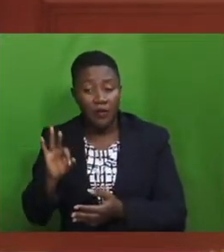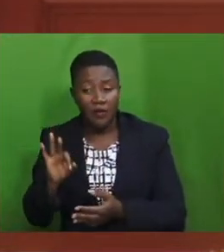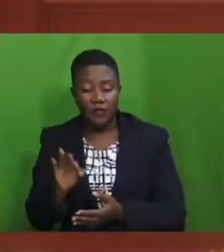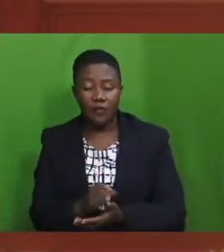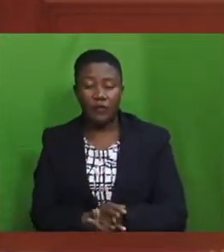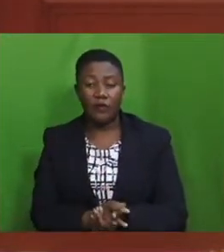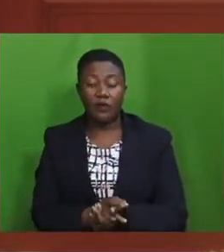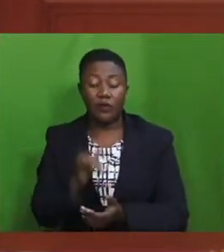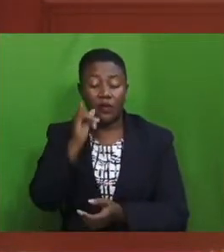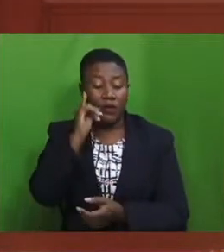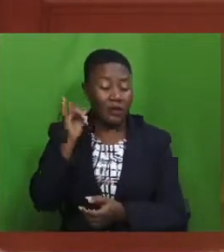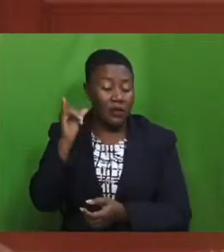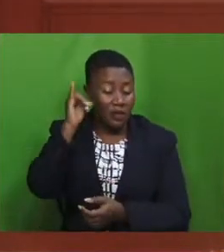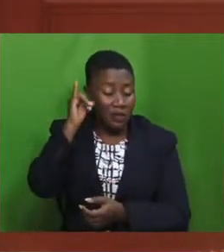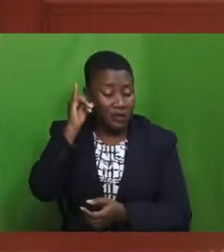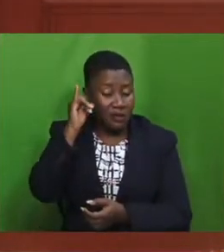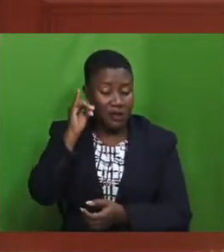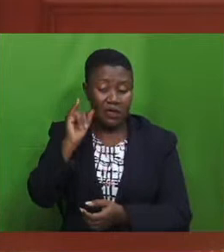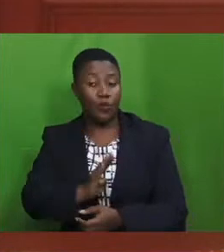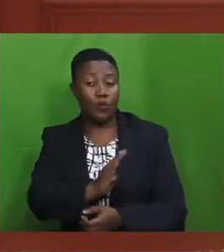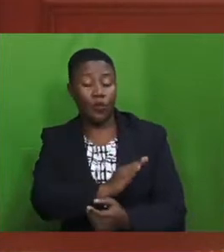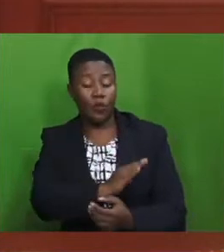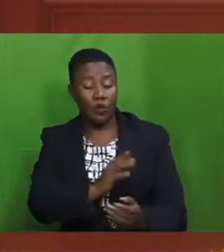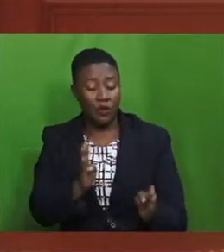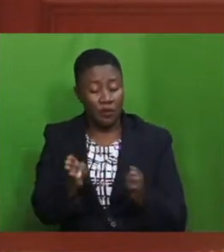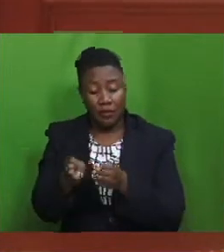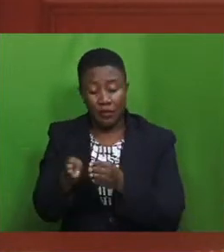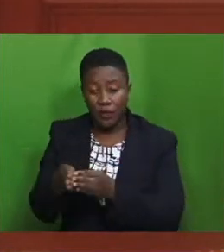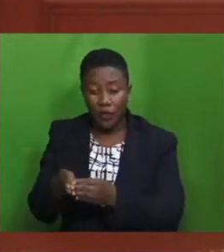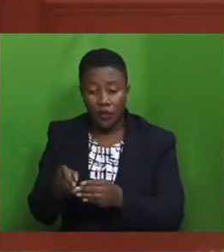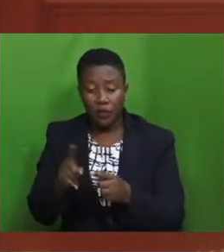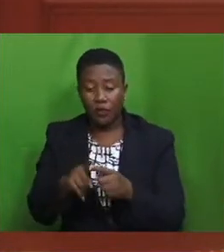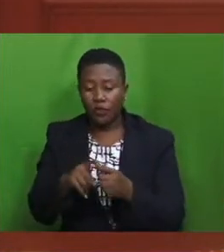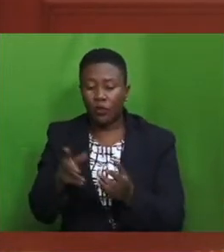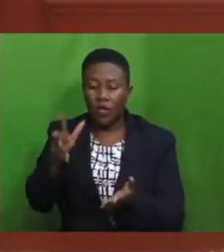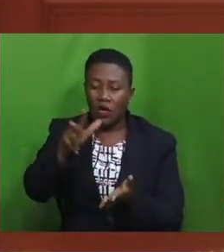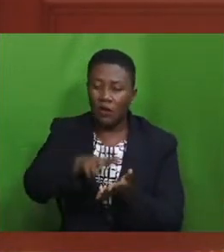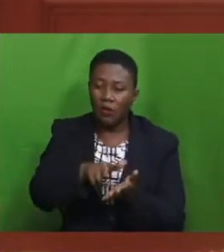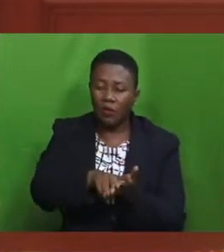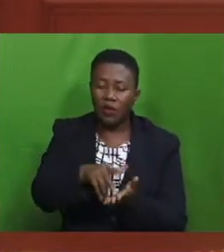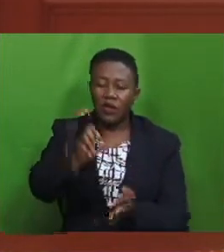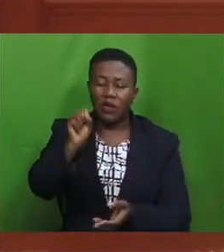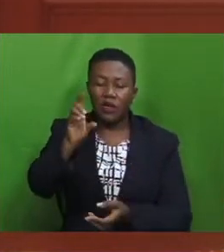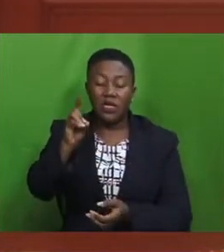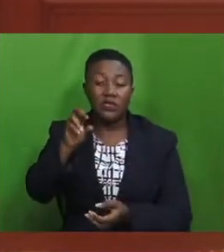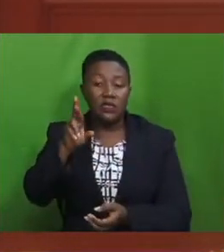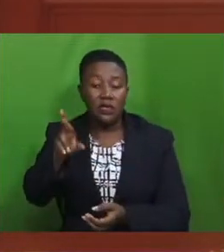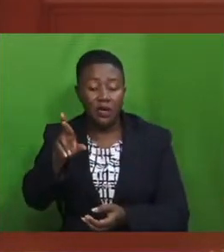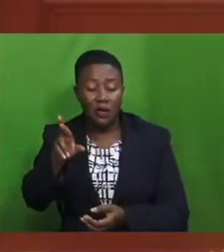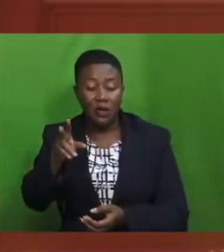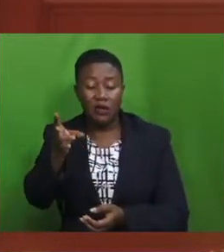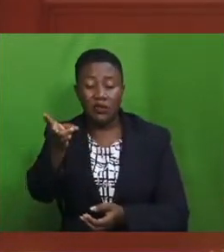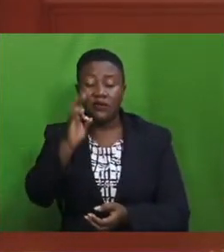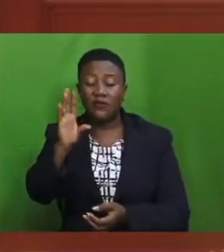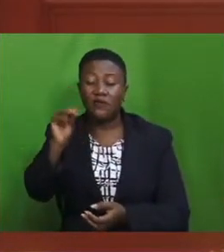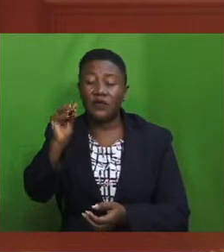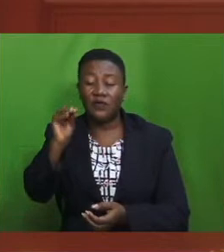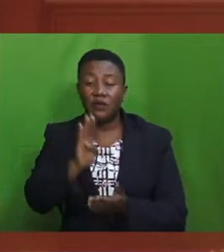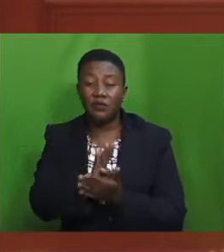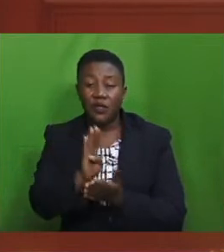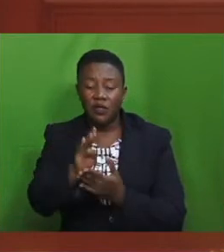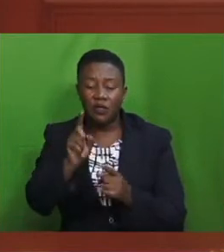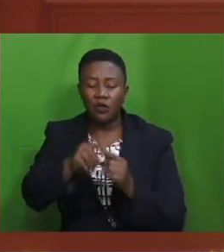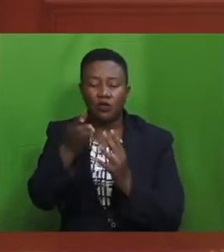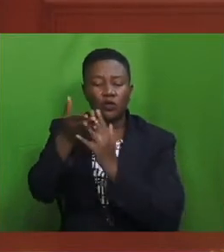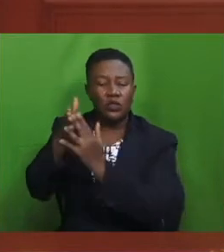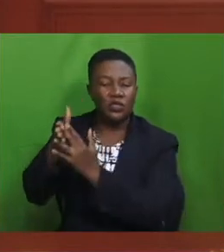the IMF board met and approved years of 750 billion, which should be shared among many